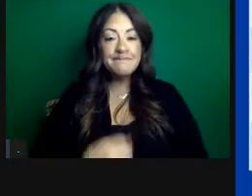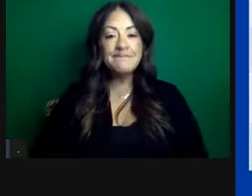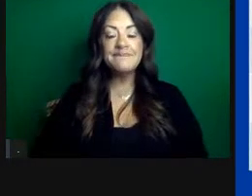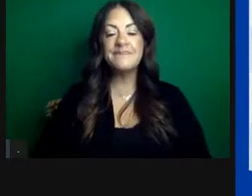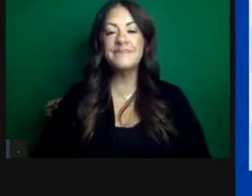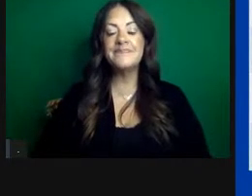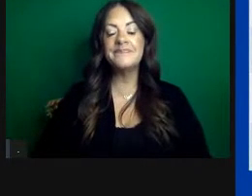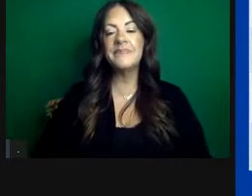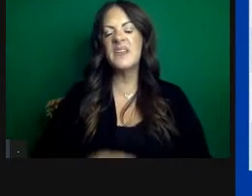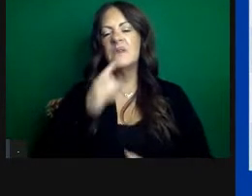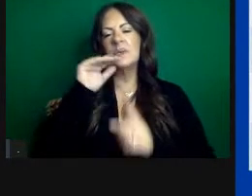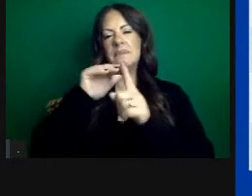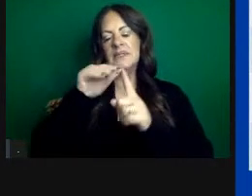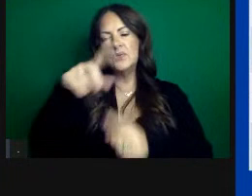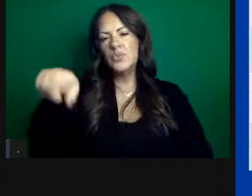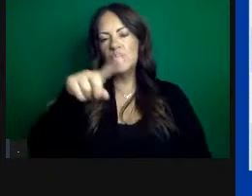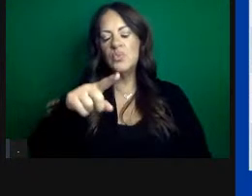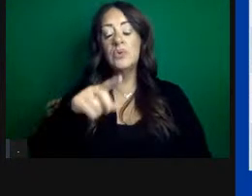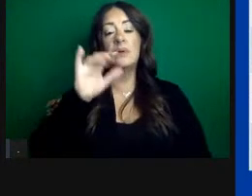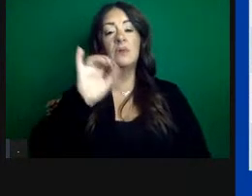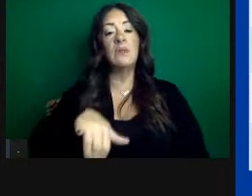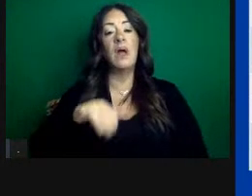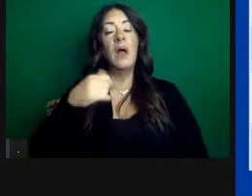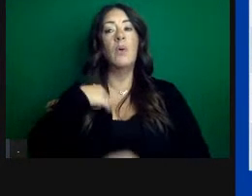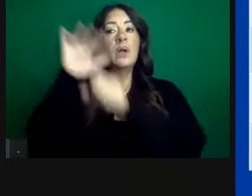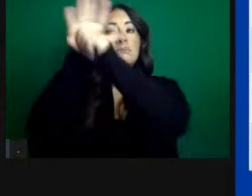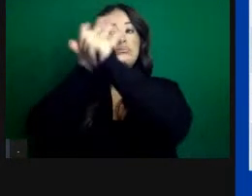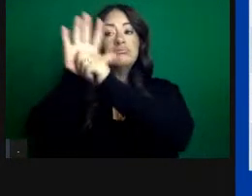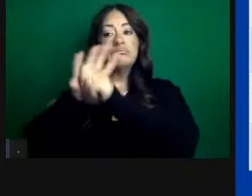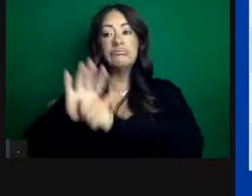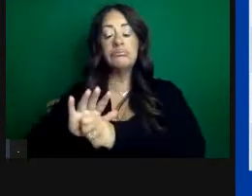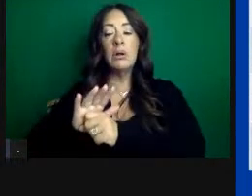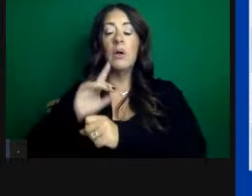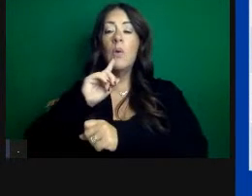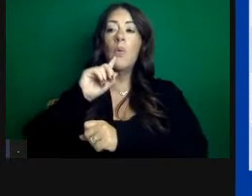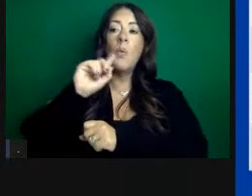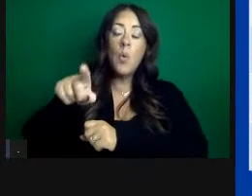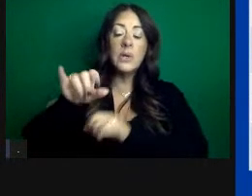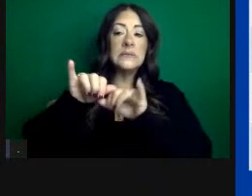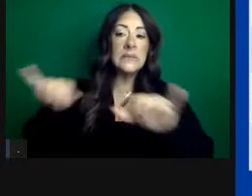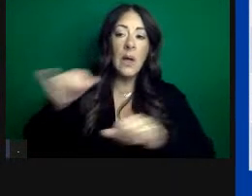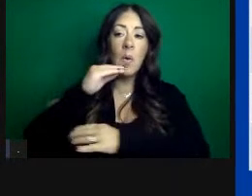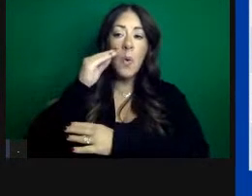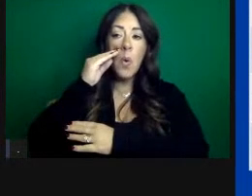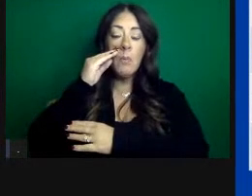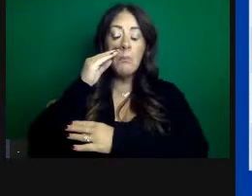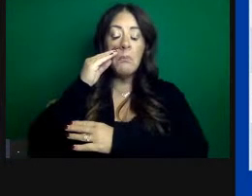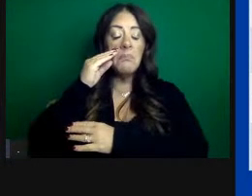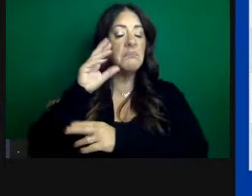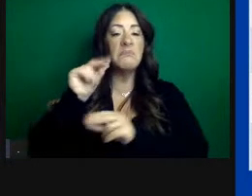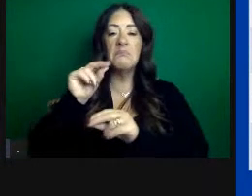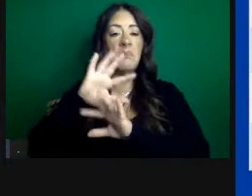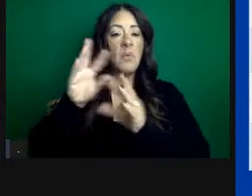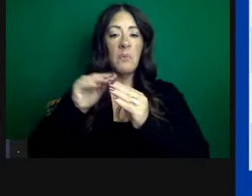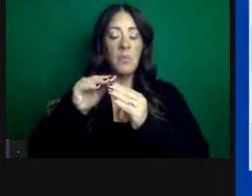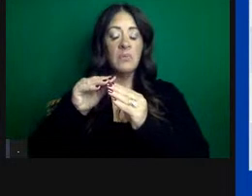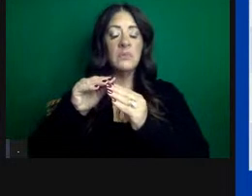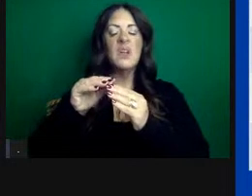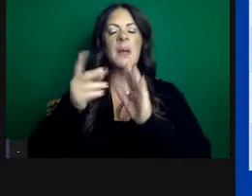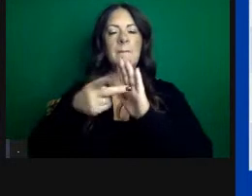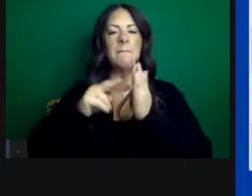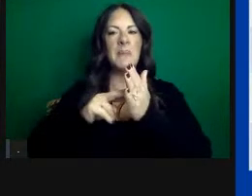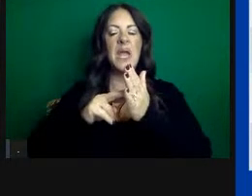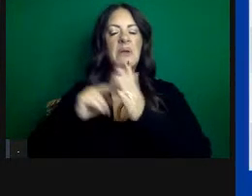So a reminder that our regional stay-at-home order, which has been lifted statewide, really looked at our projections 4